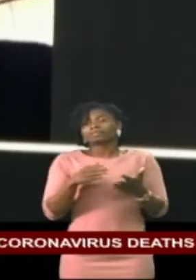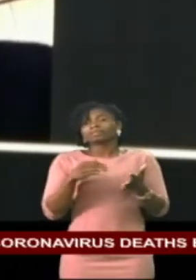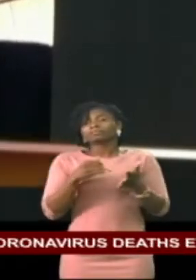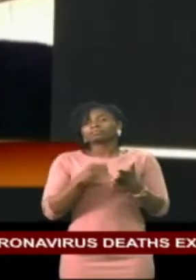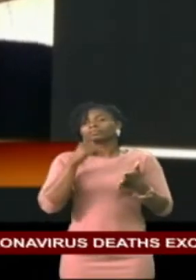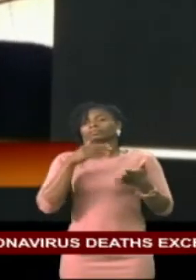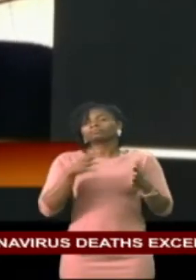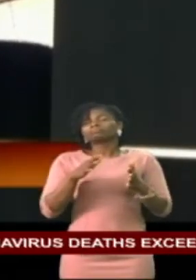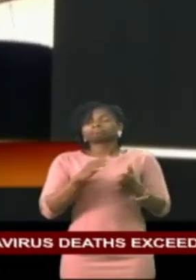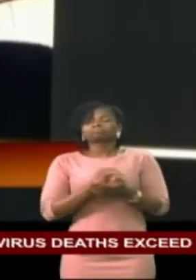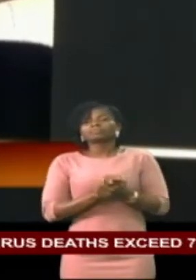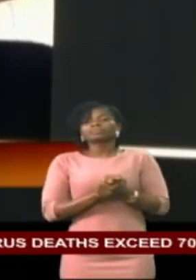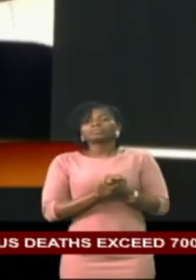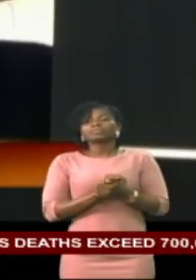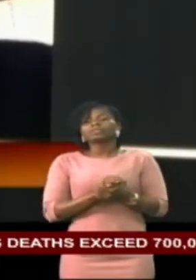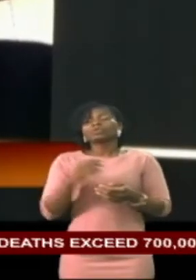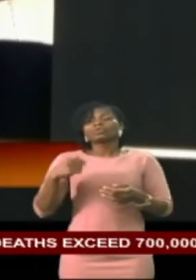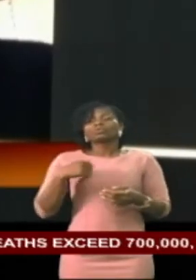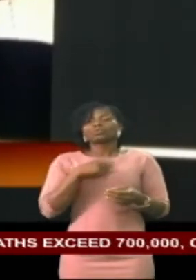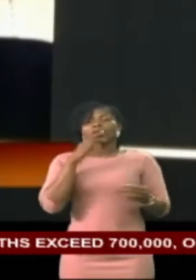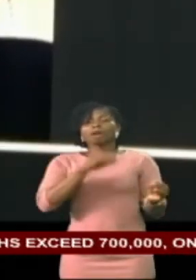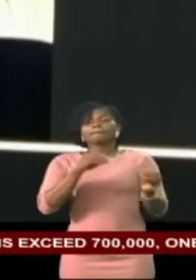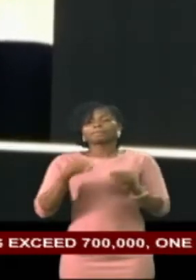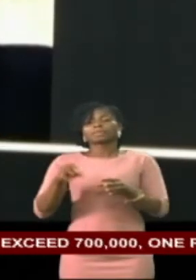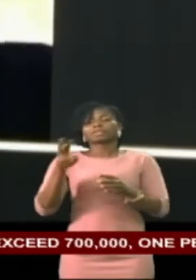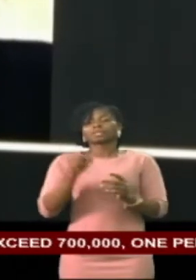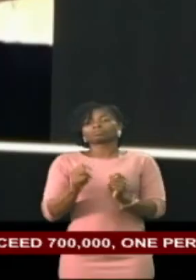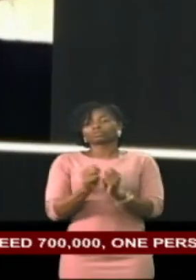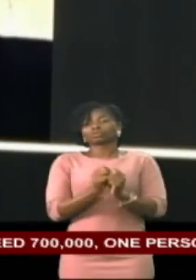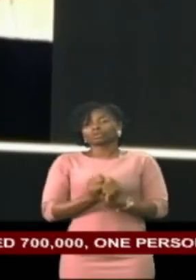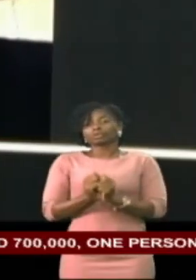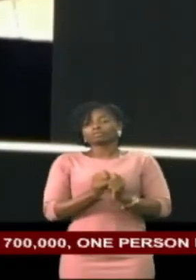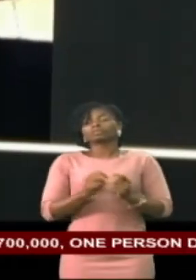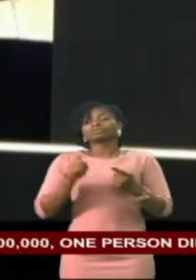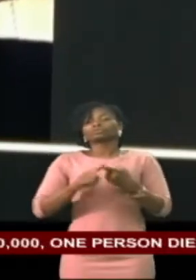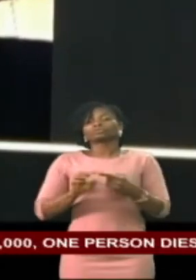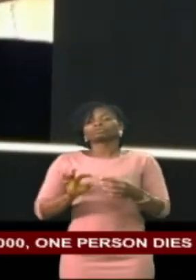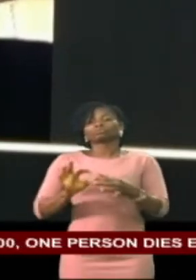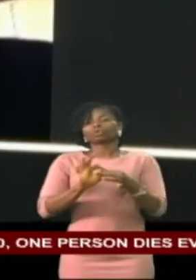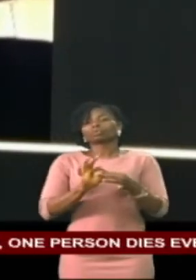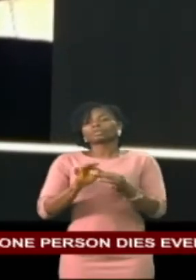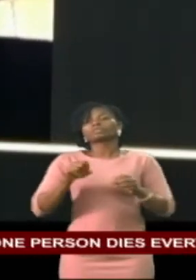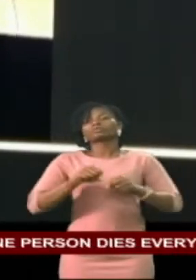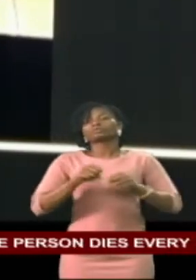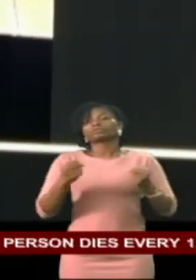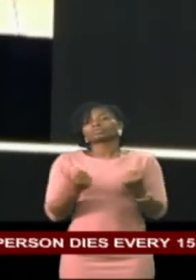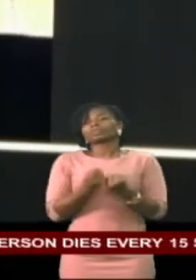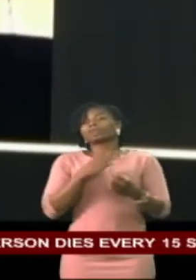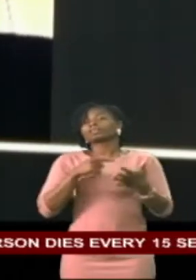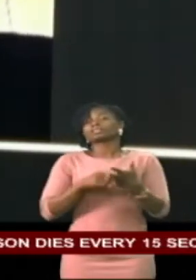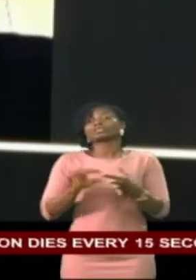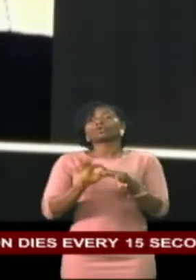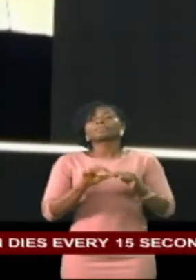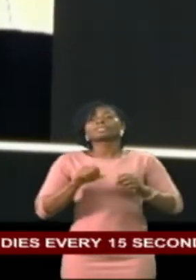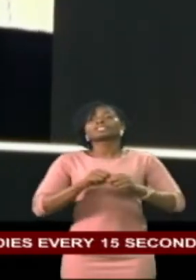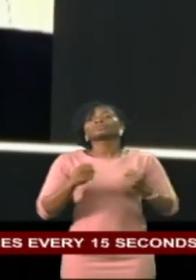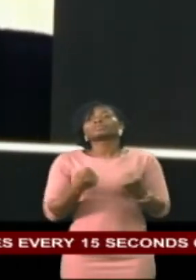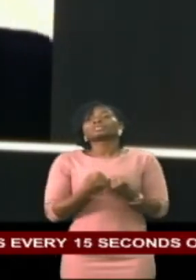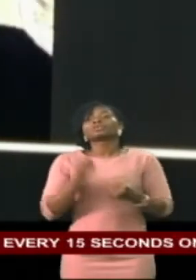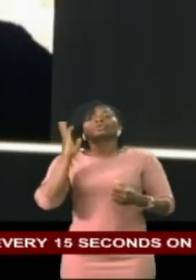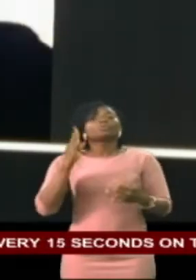called COFIRE, we are putting them together to form cooperative societies. And these cooperative societies will